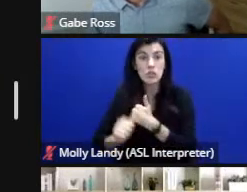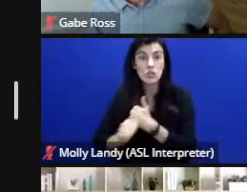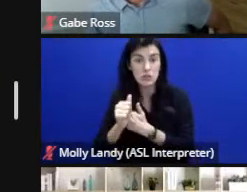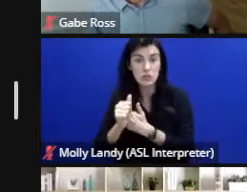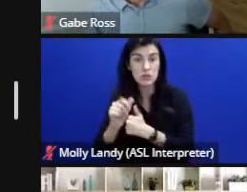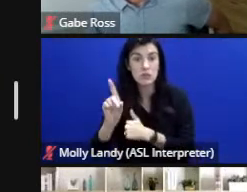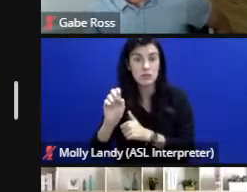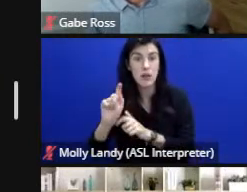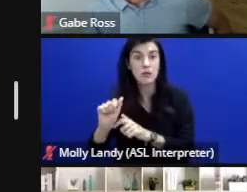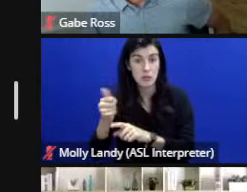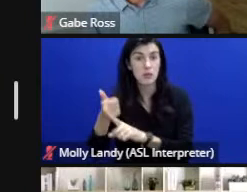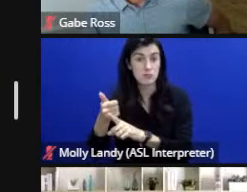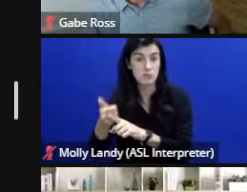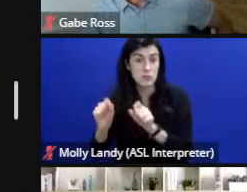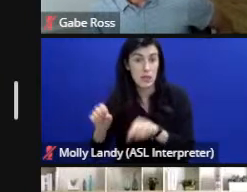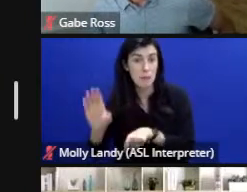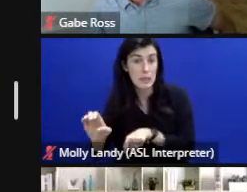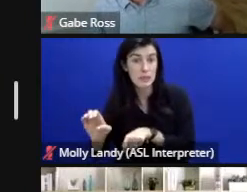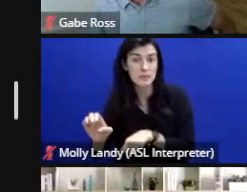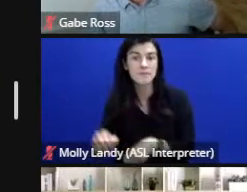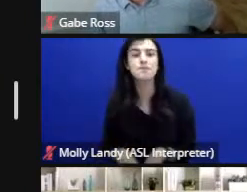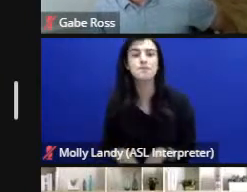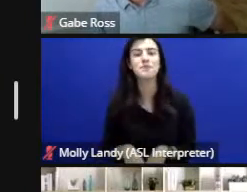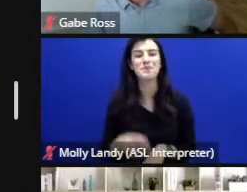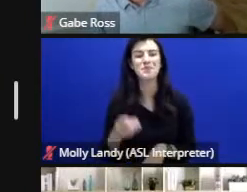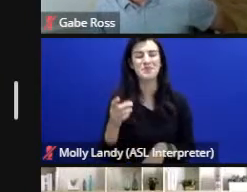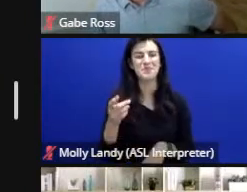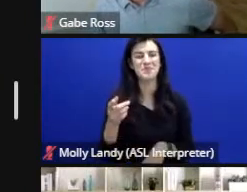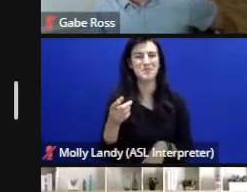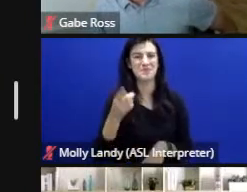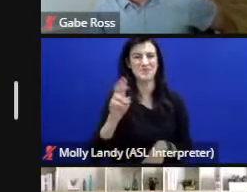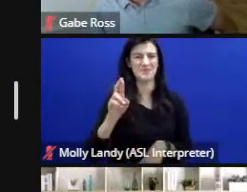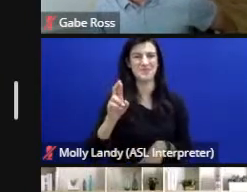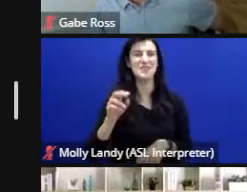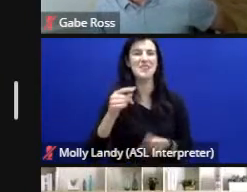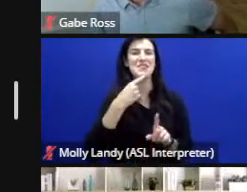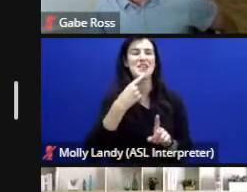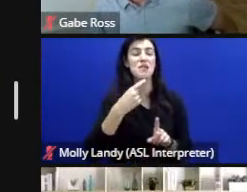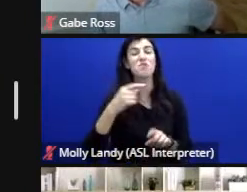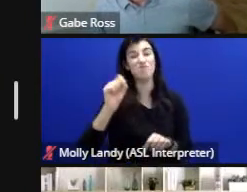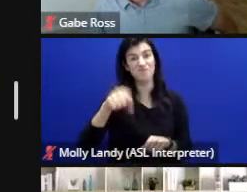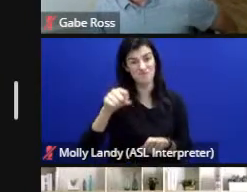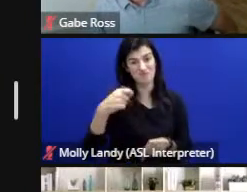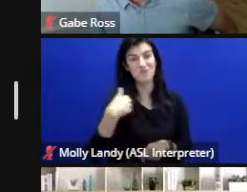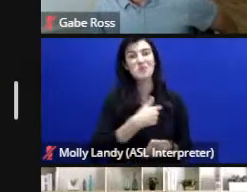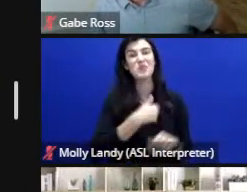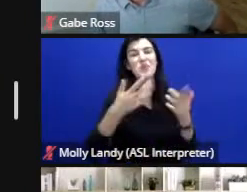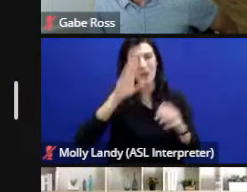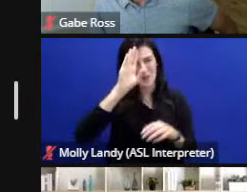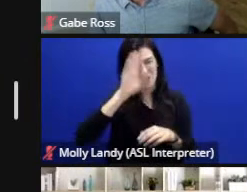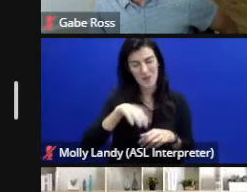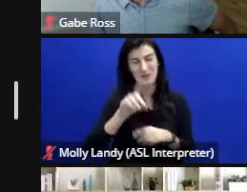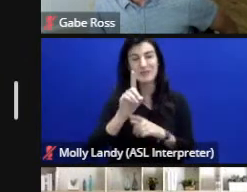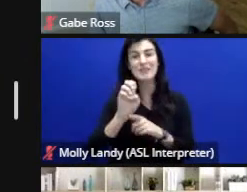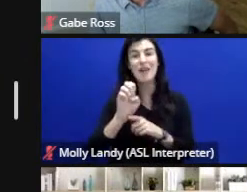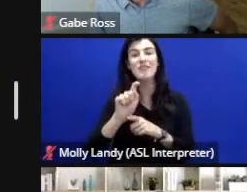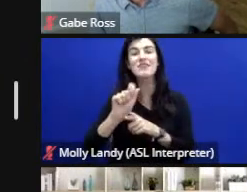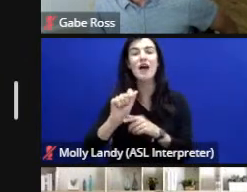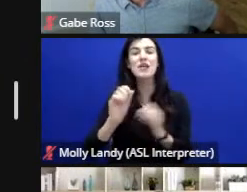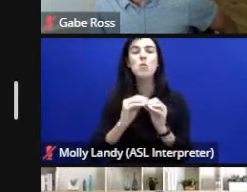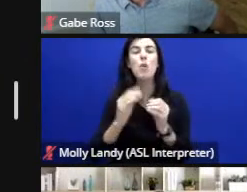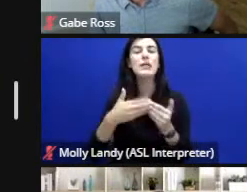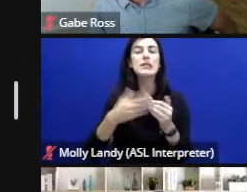We know that the Delta variant is much more contagious than any of the others. The CDC recently released data